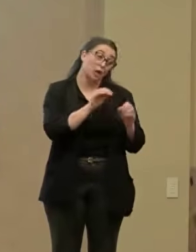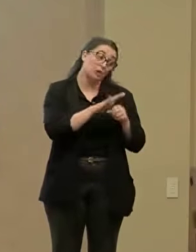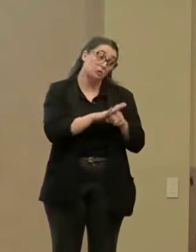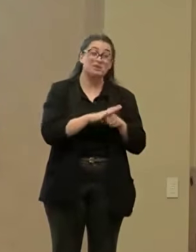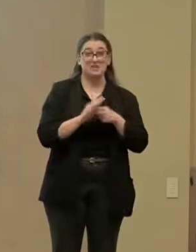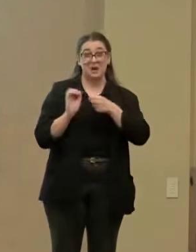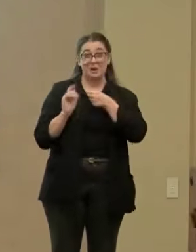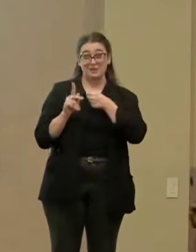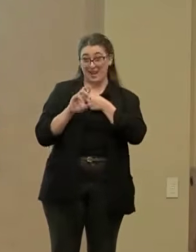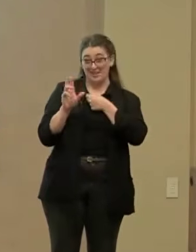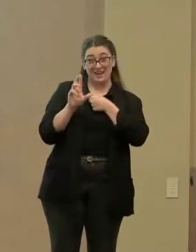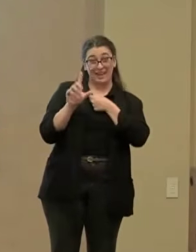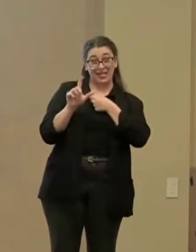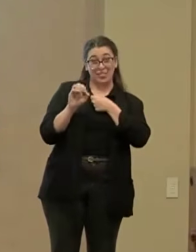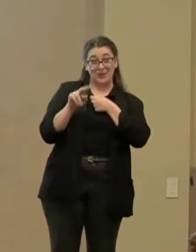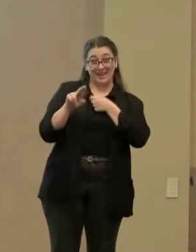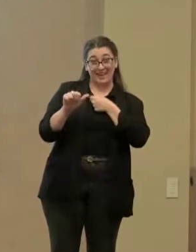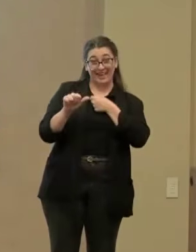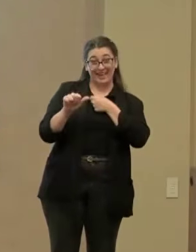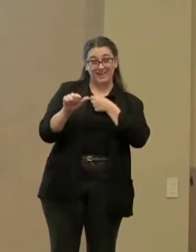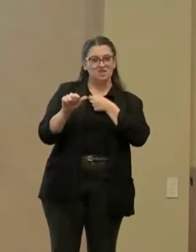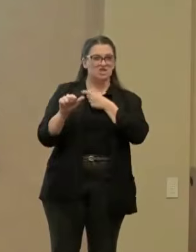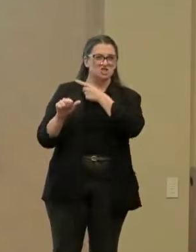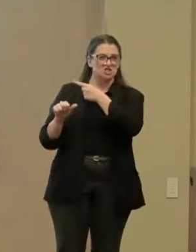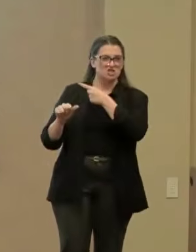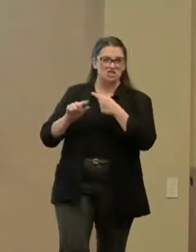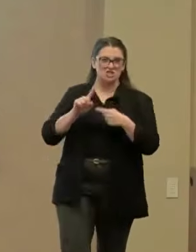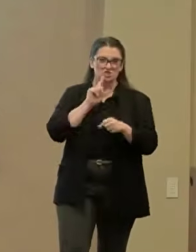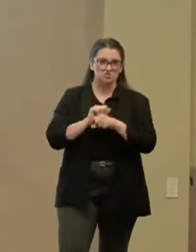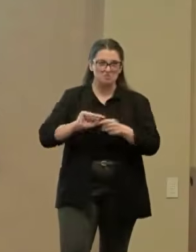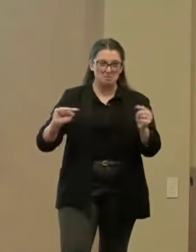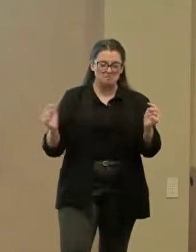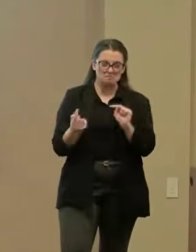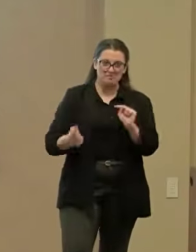All right, you ready, Lorena? She can be a real pain.